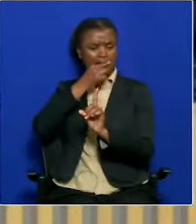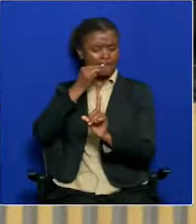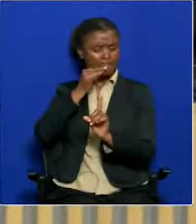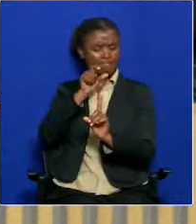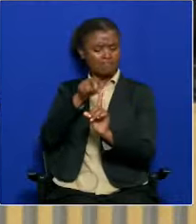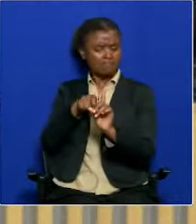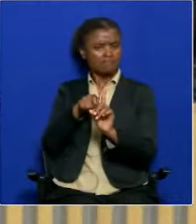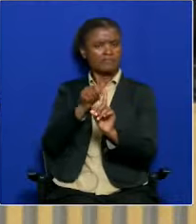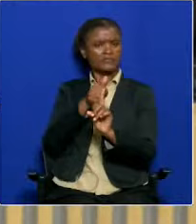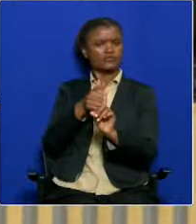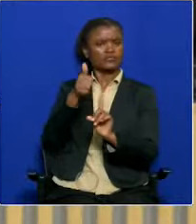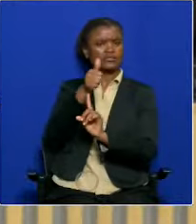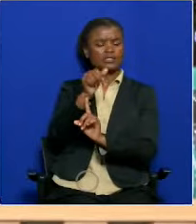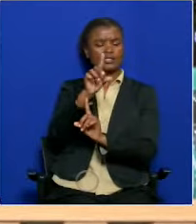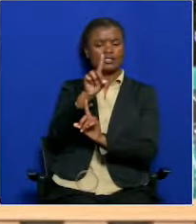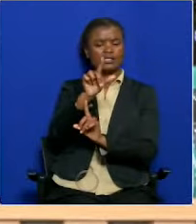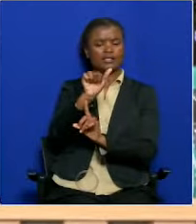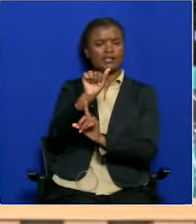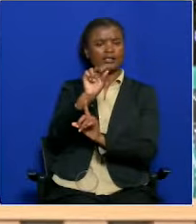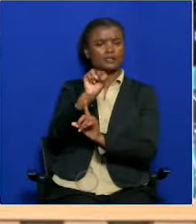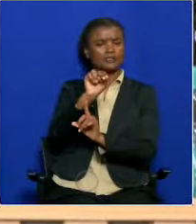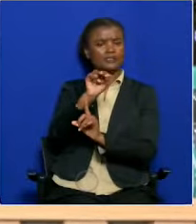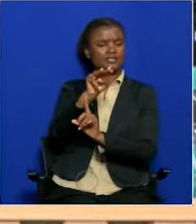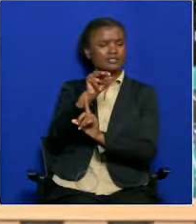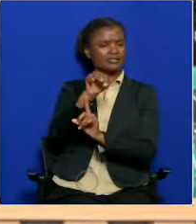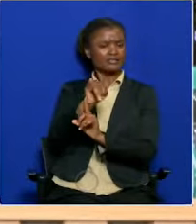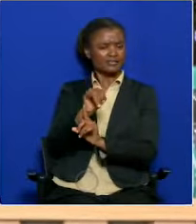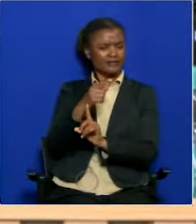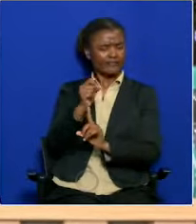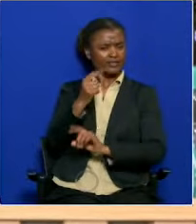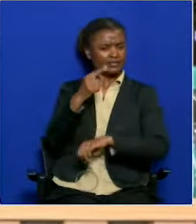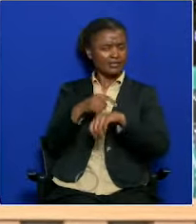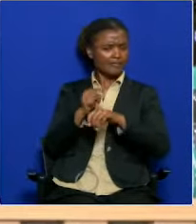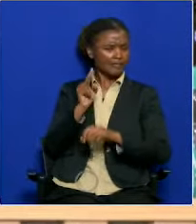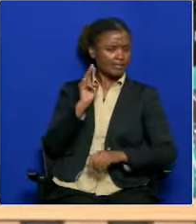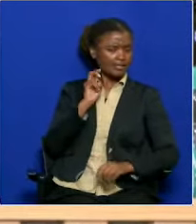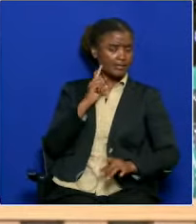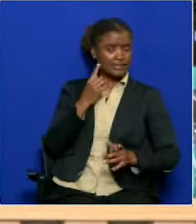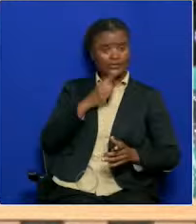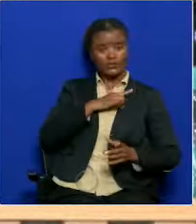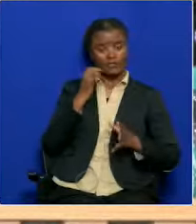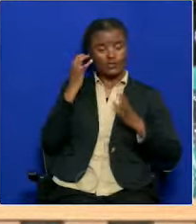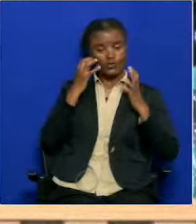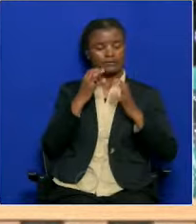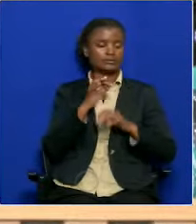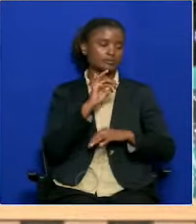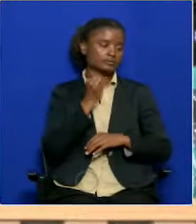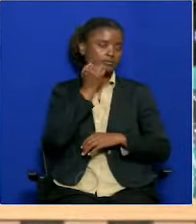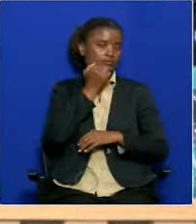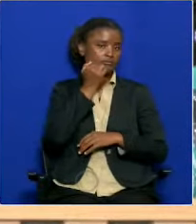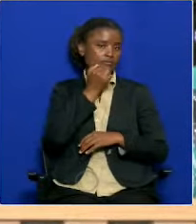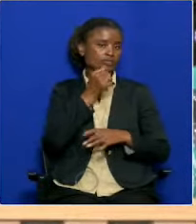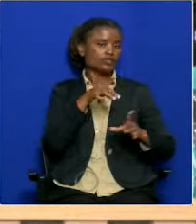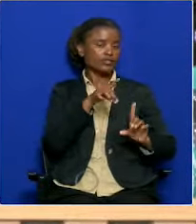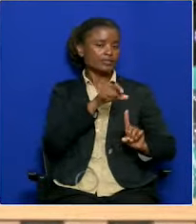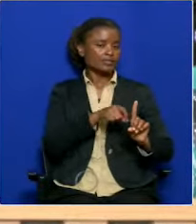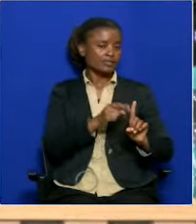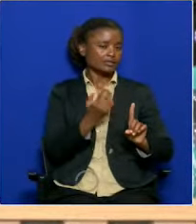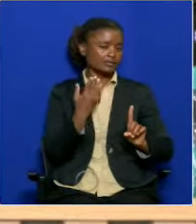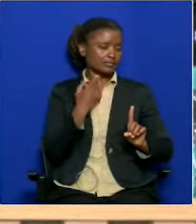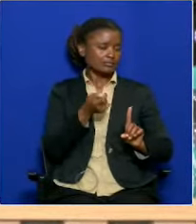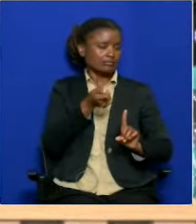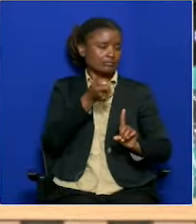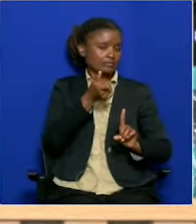confused. My apologies, Chair. It was dealt with briefly in the evidence